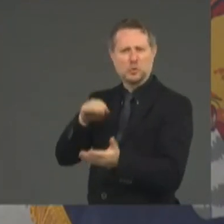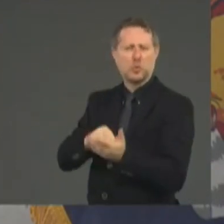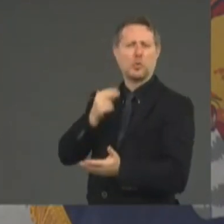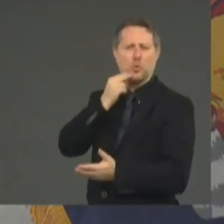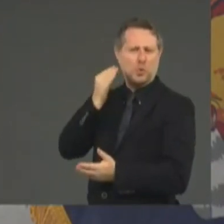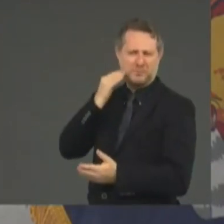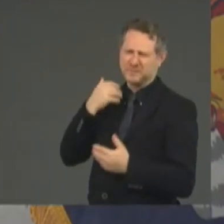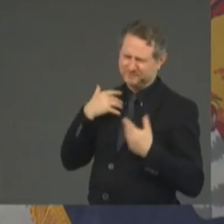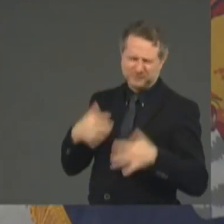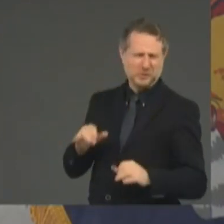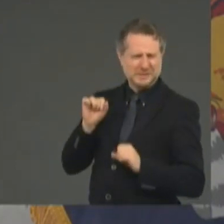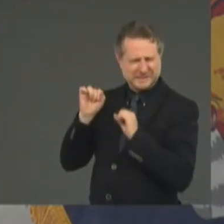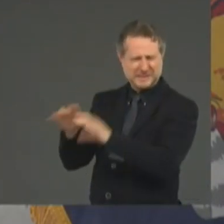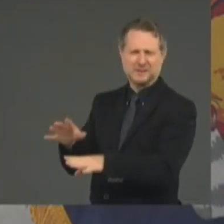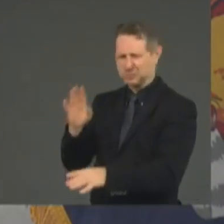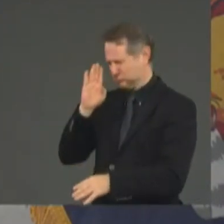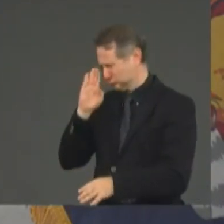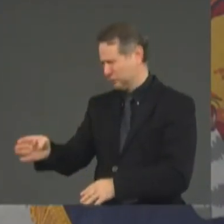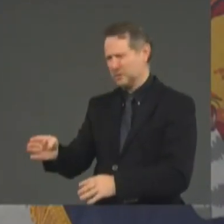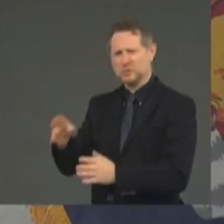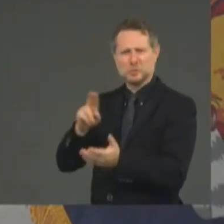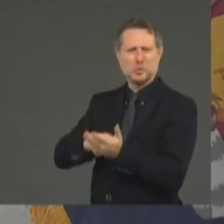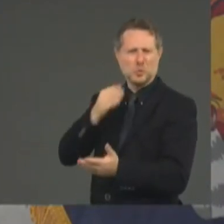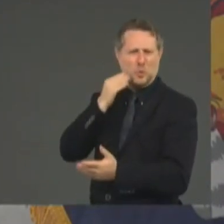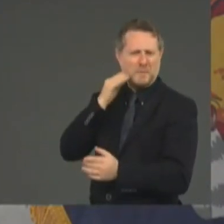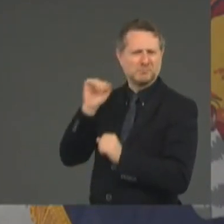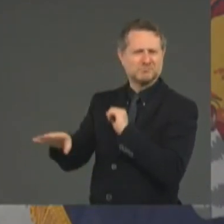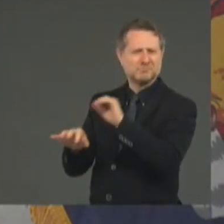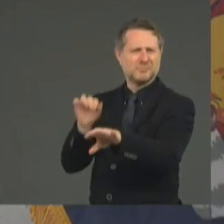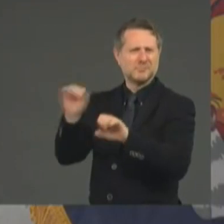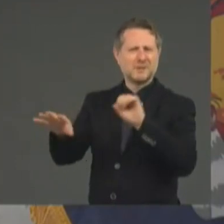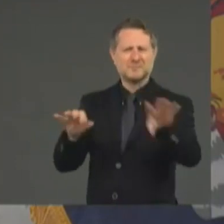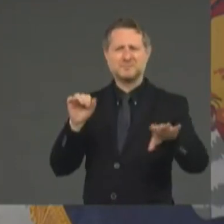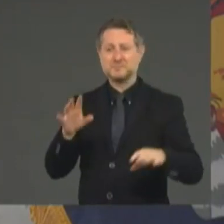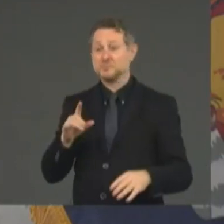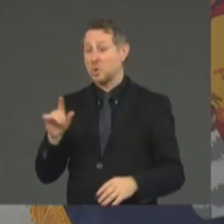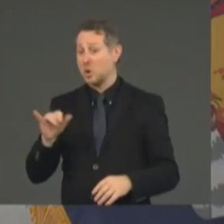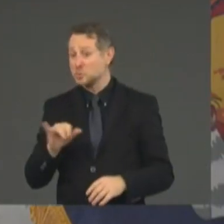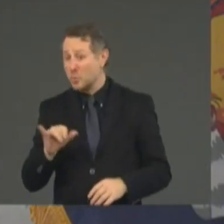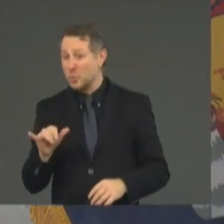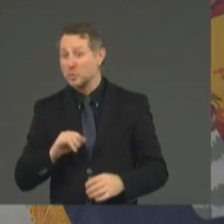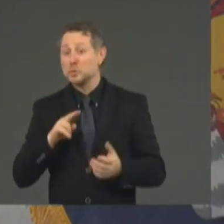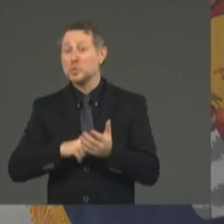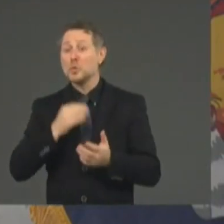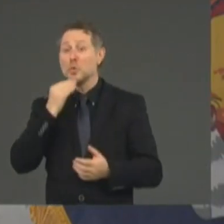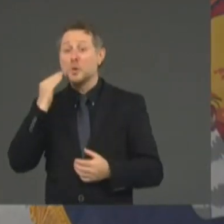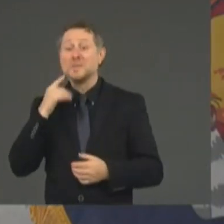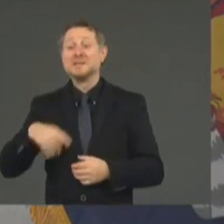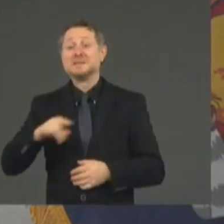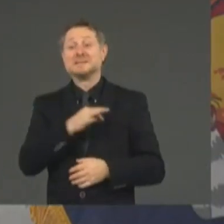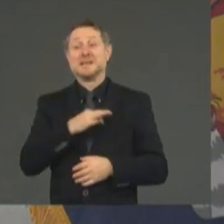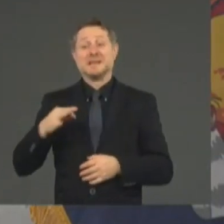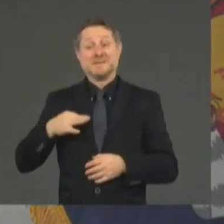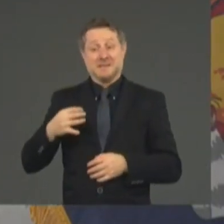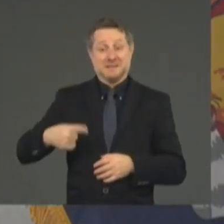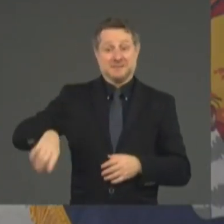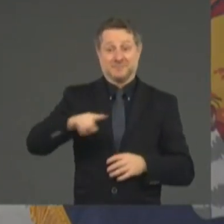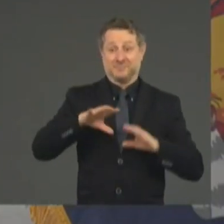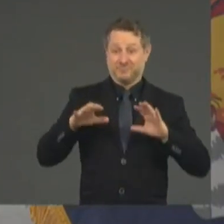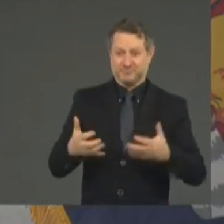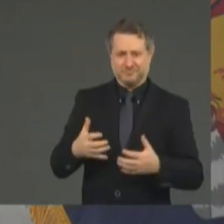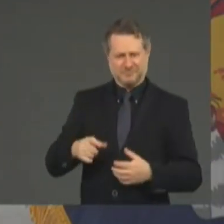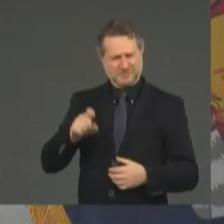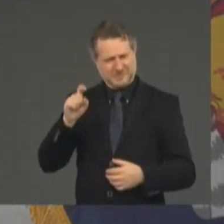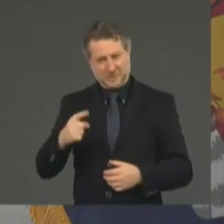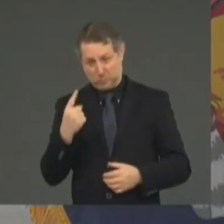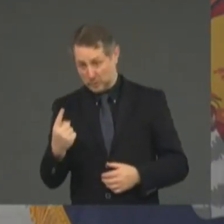nursing homes to help them. Also remember, nursing home staff is a person. You